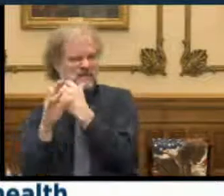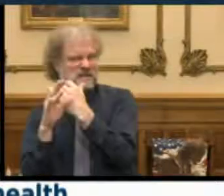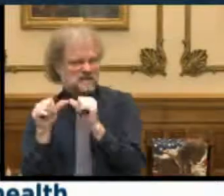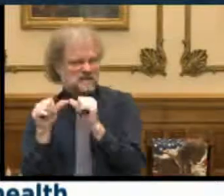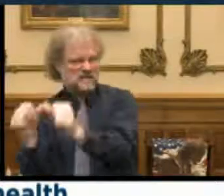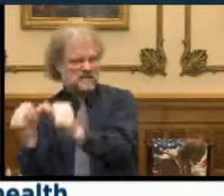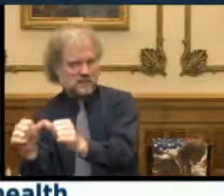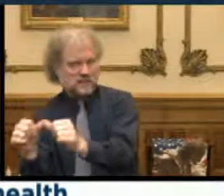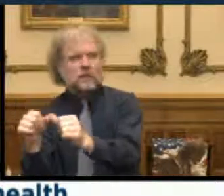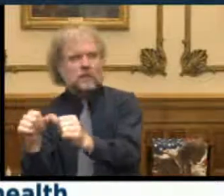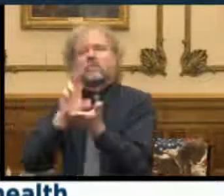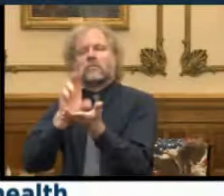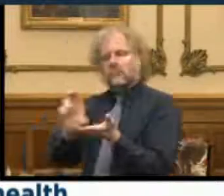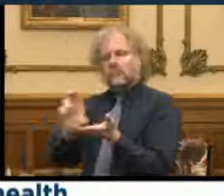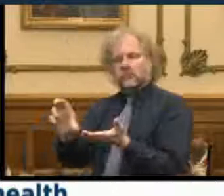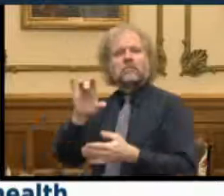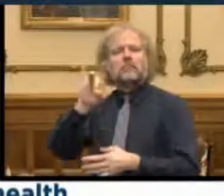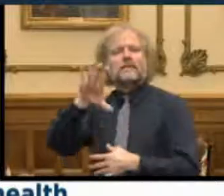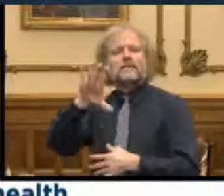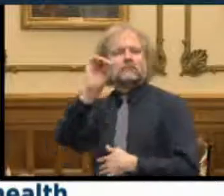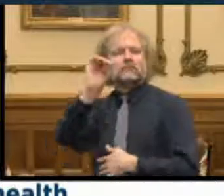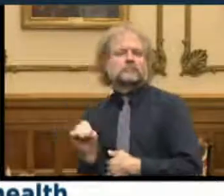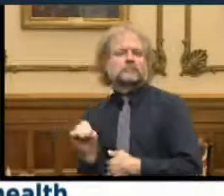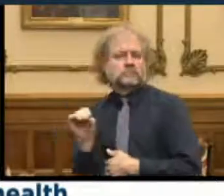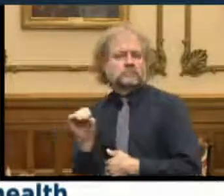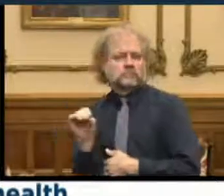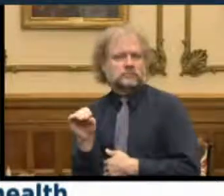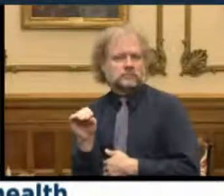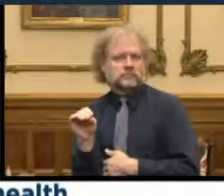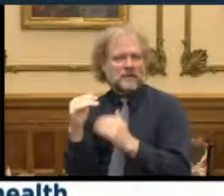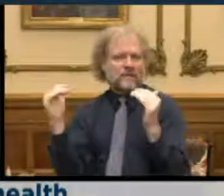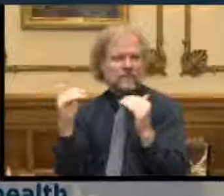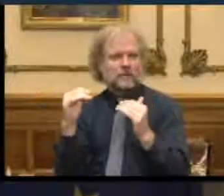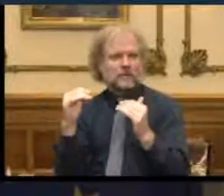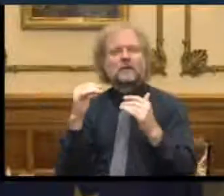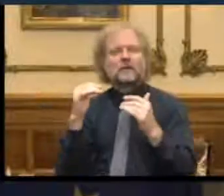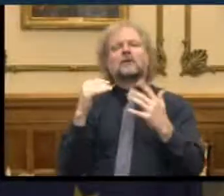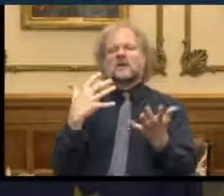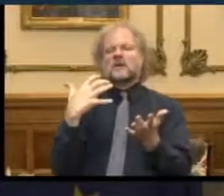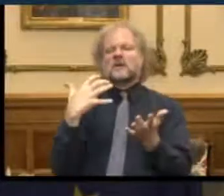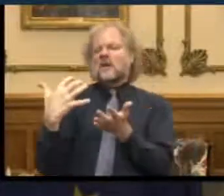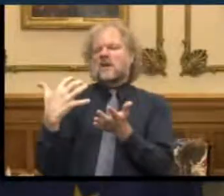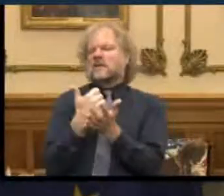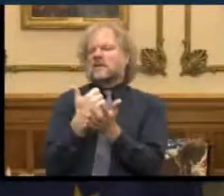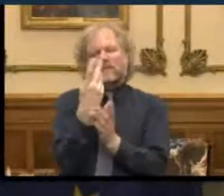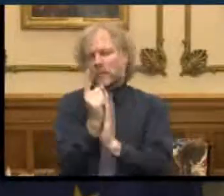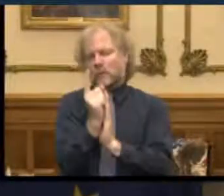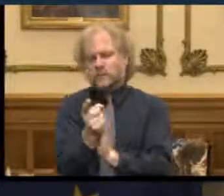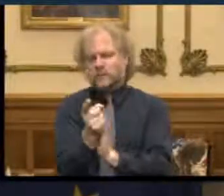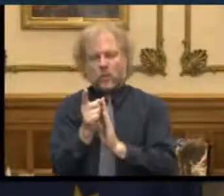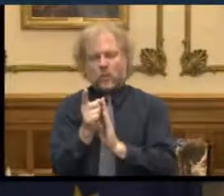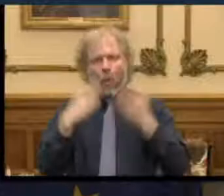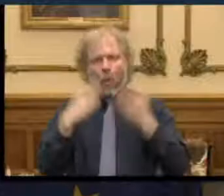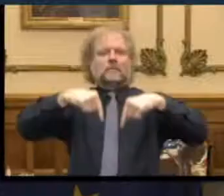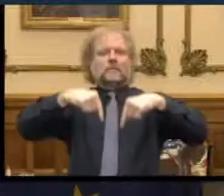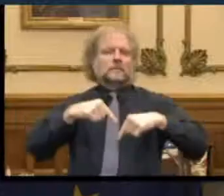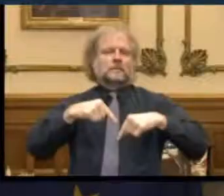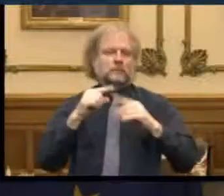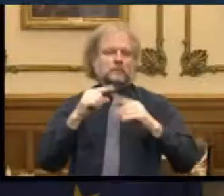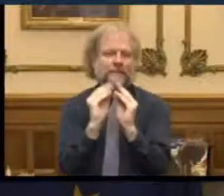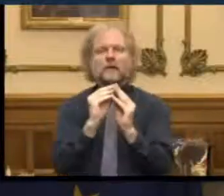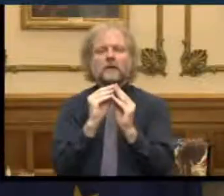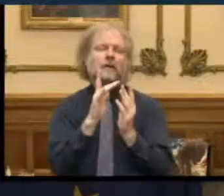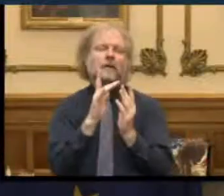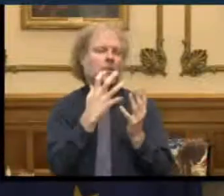will continue to be funded at that 85% level. So I just wanted to take just a few moments at the outset here to thank everyone that